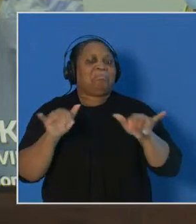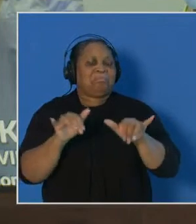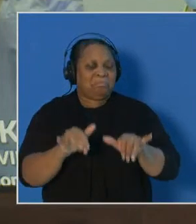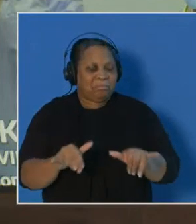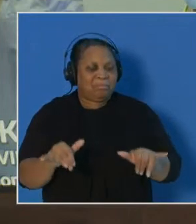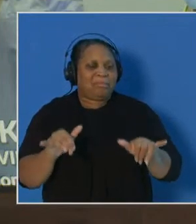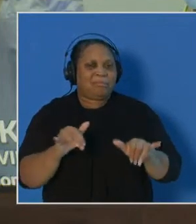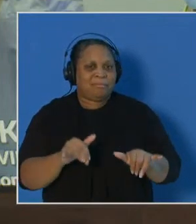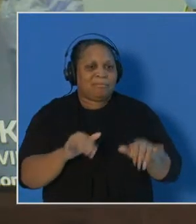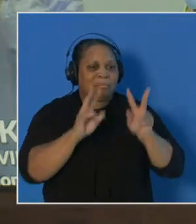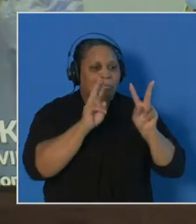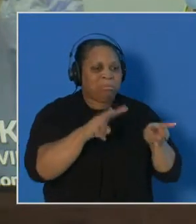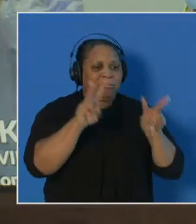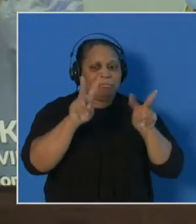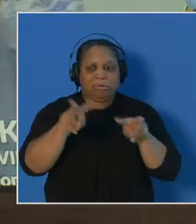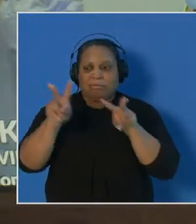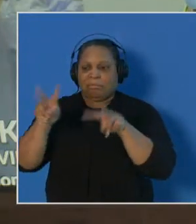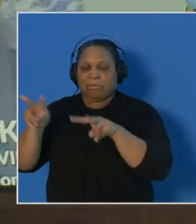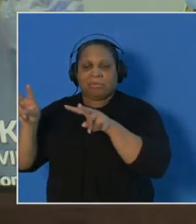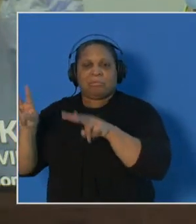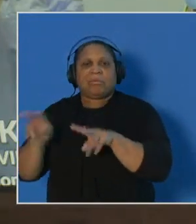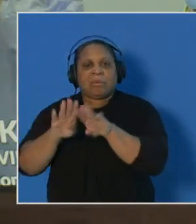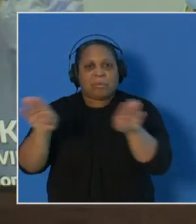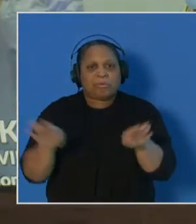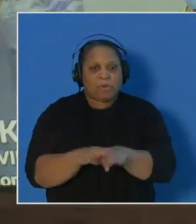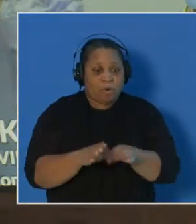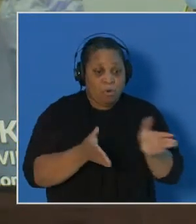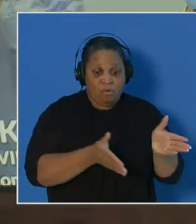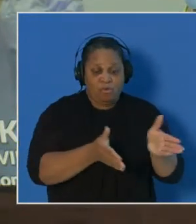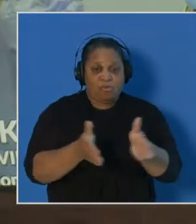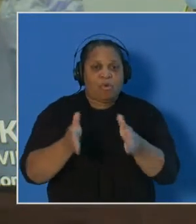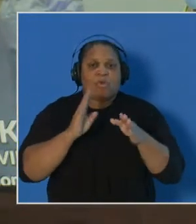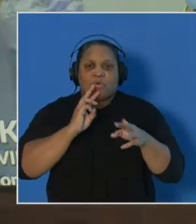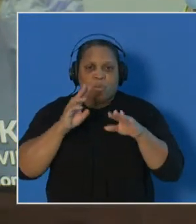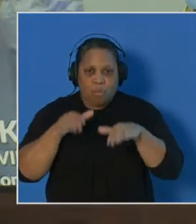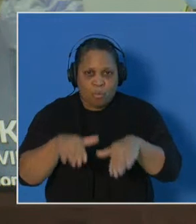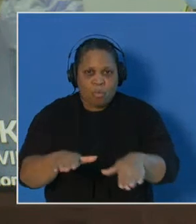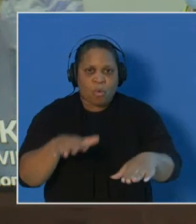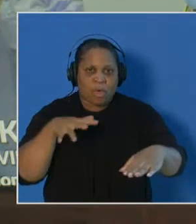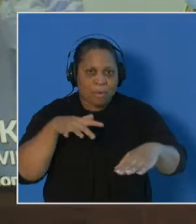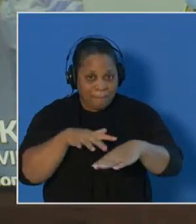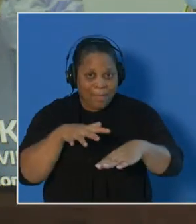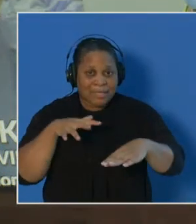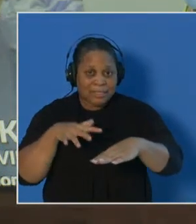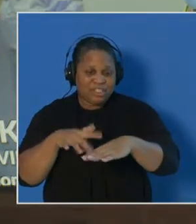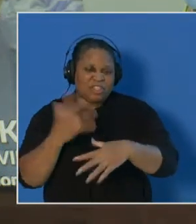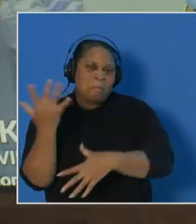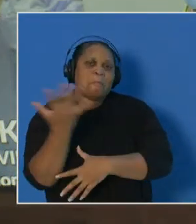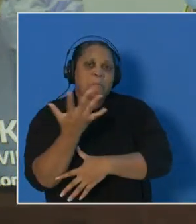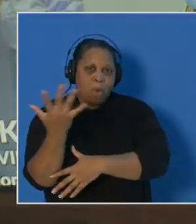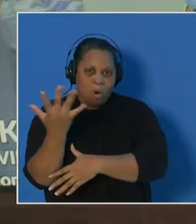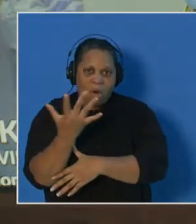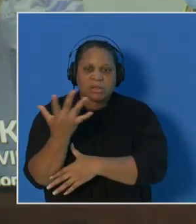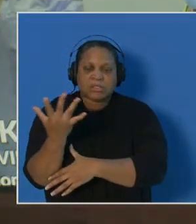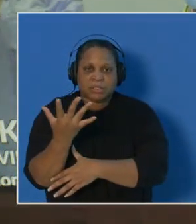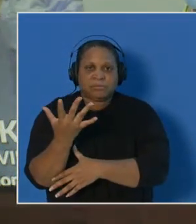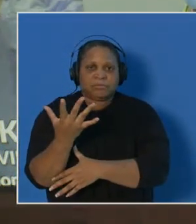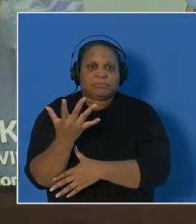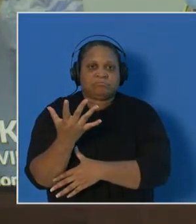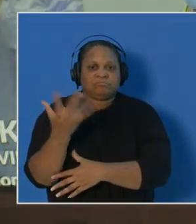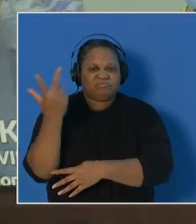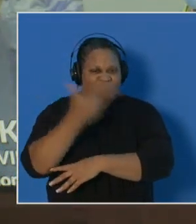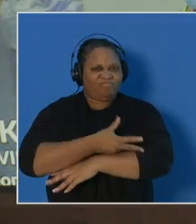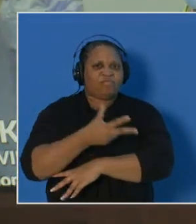regular presence around Bermuda, including on our roads and our waters, our beaches, and our parks. Over the